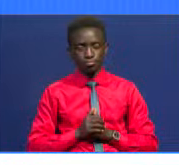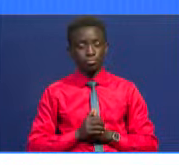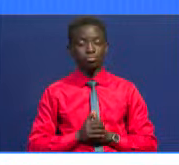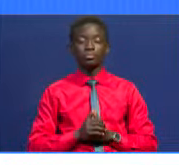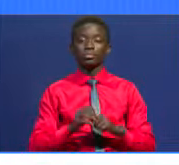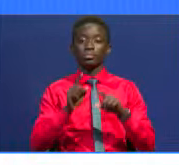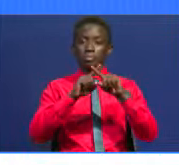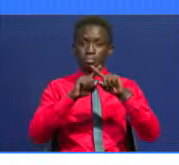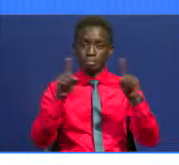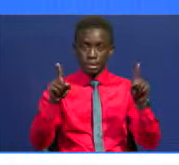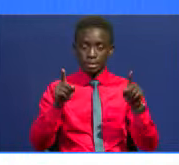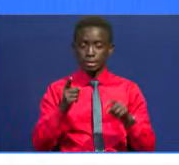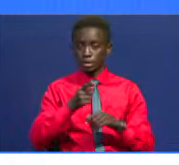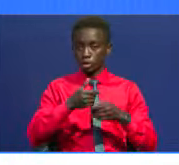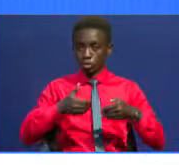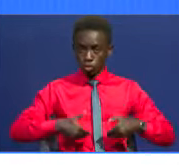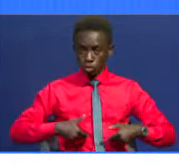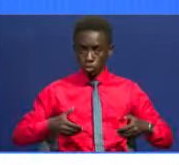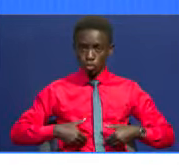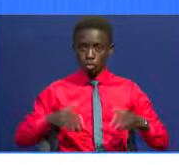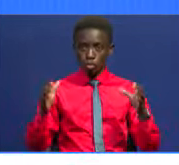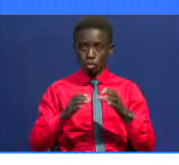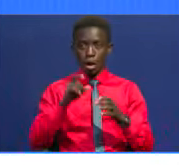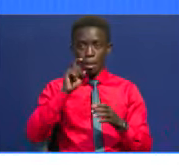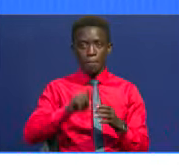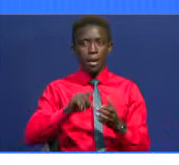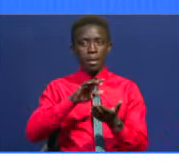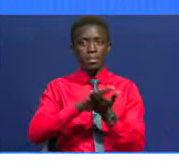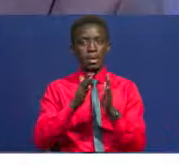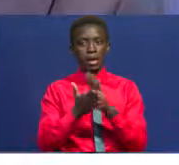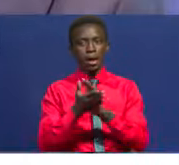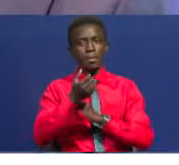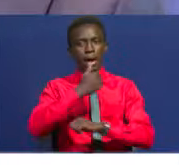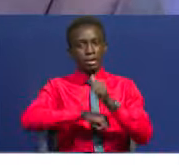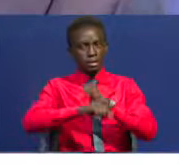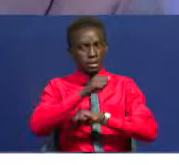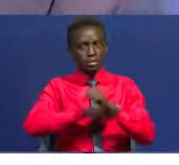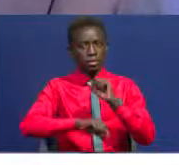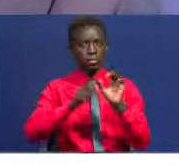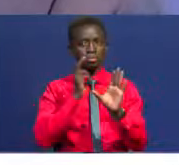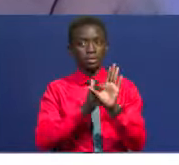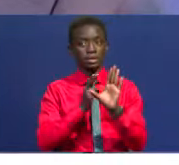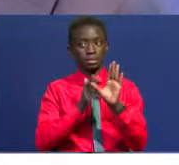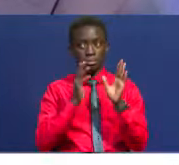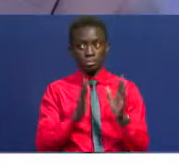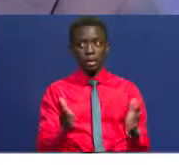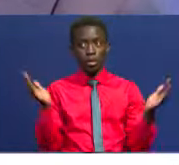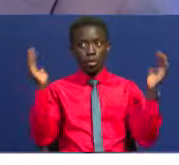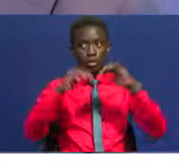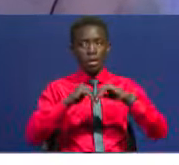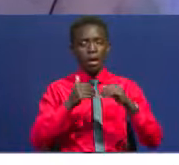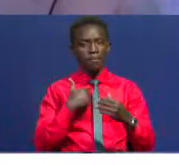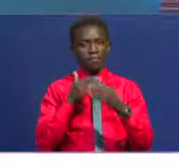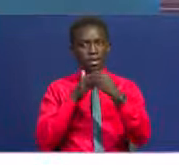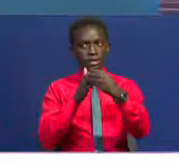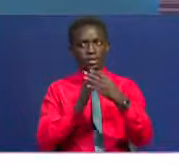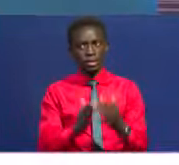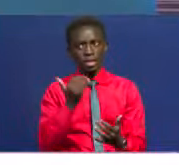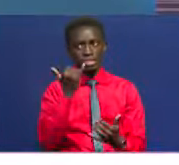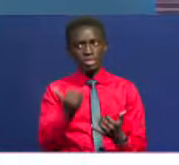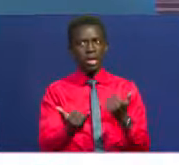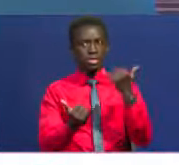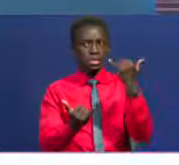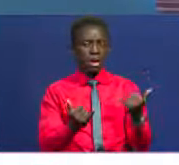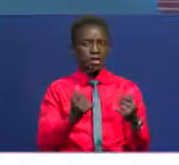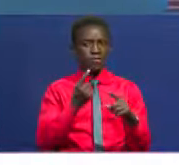Instead, they must become active participants. The conference also featured young leaders from conflict-affected